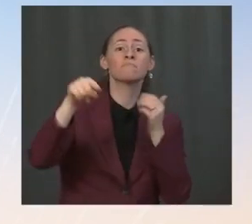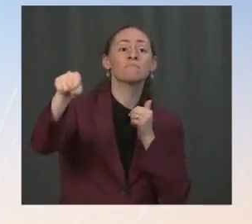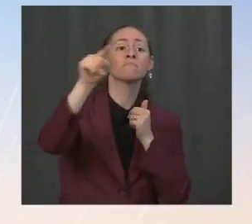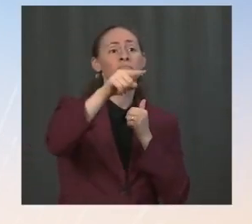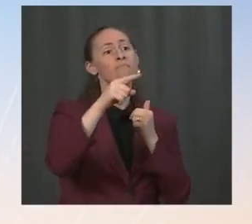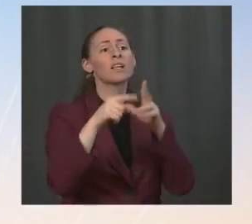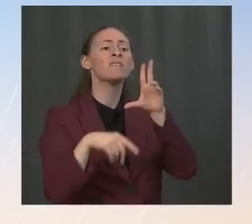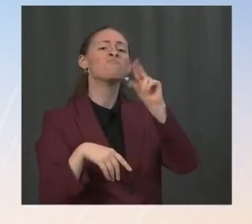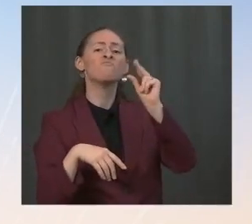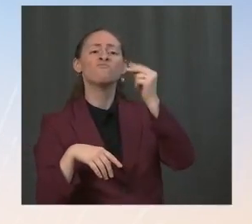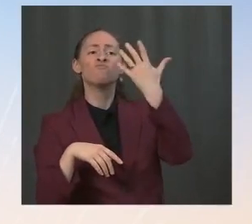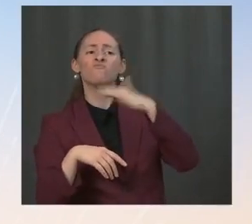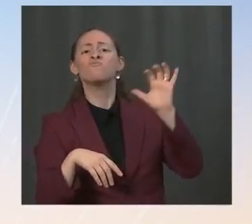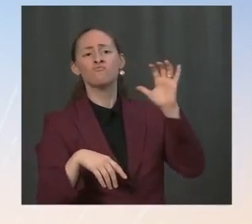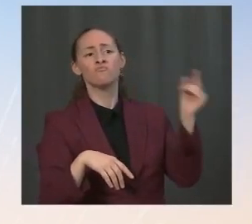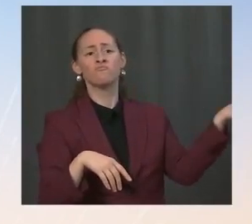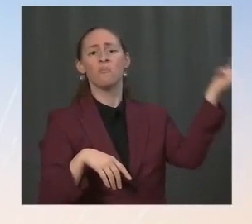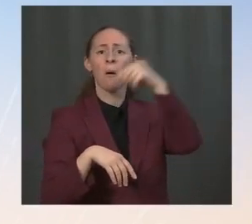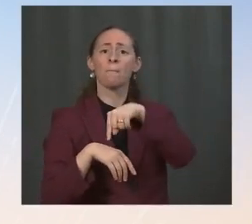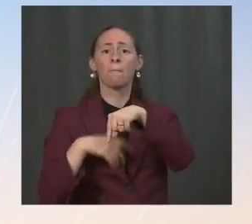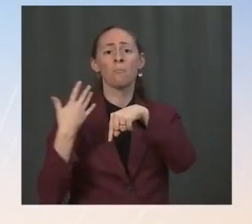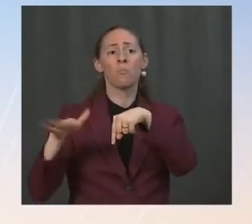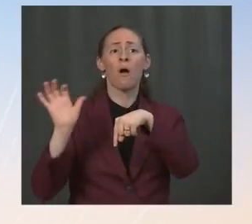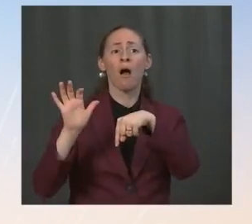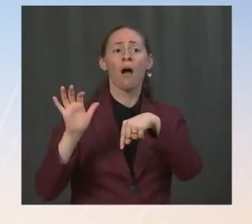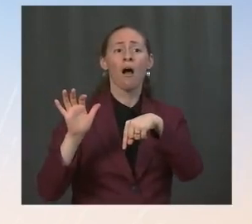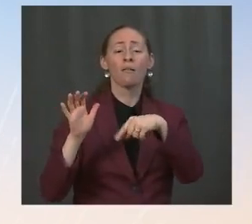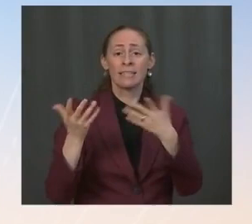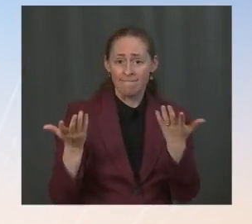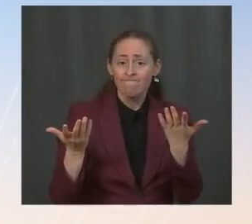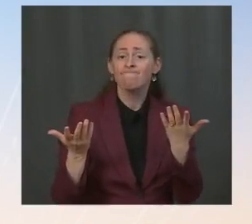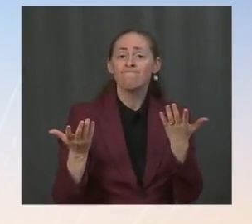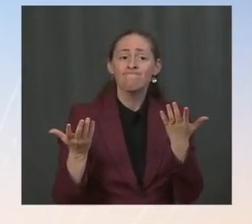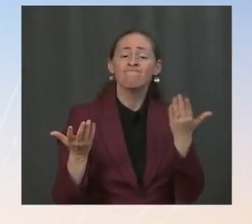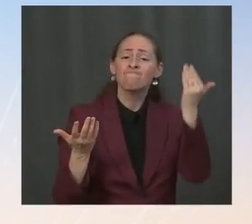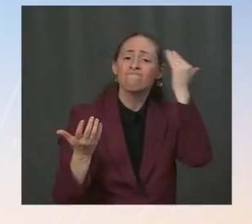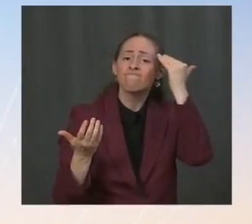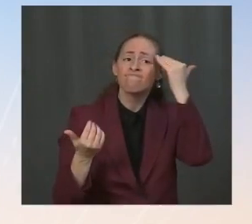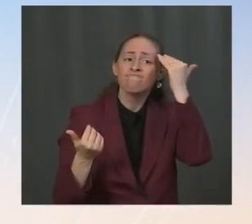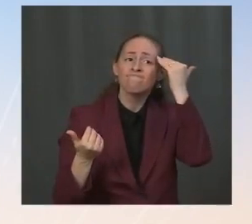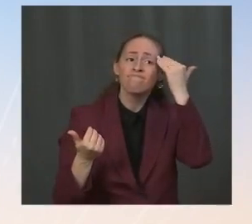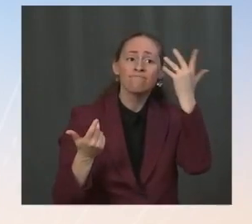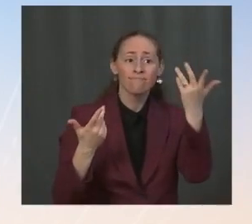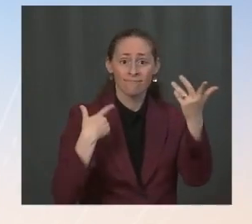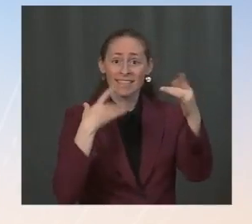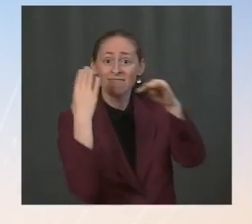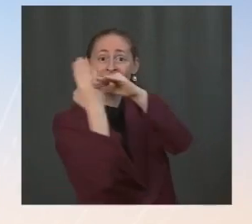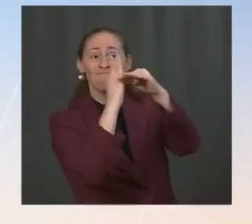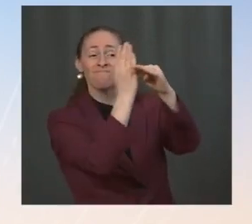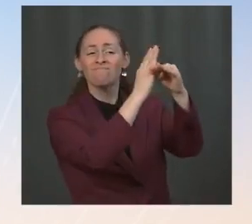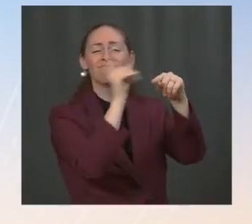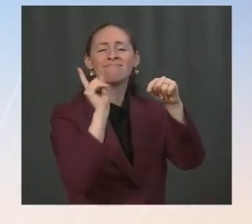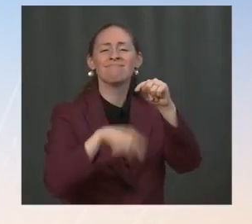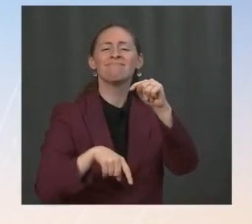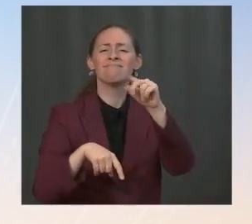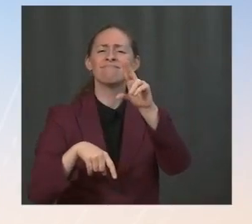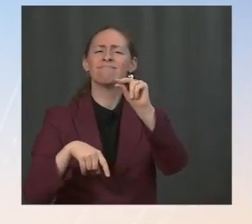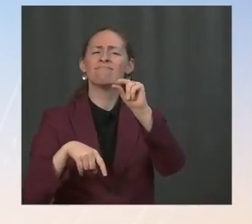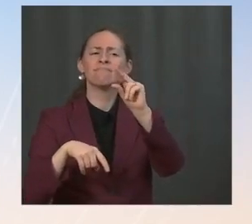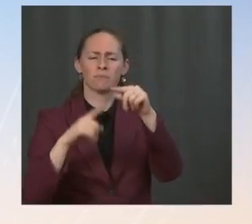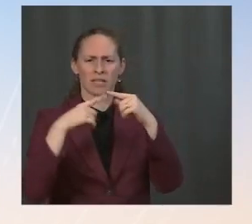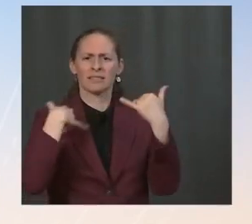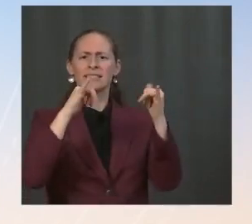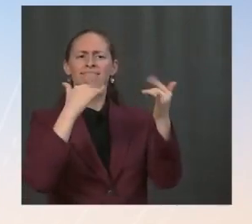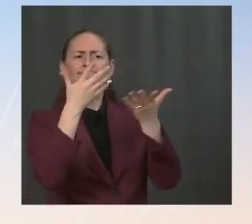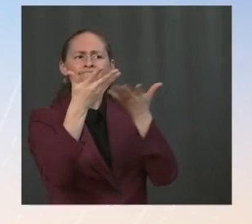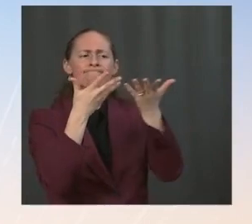as refugees to the United States. That's a reality. We can't stop or prevent that on our own, but we are going to continue to communicate our